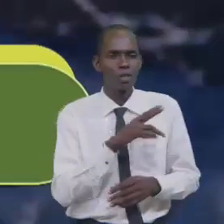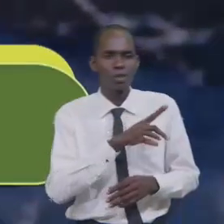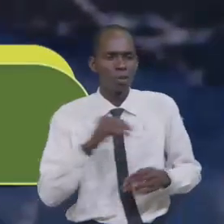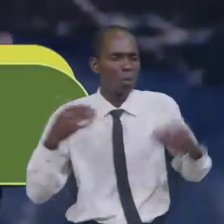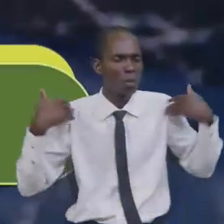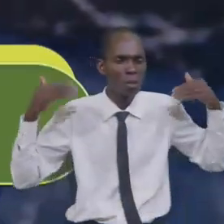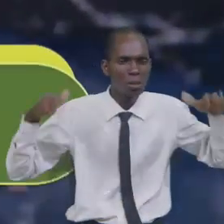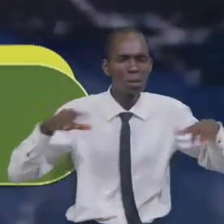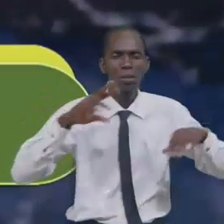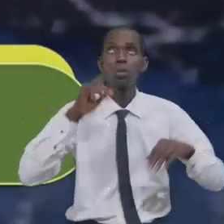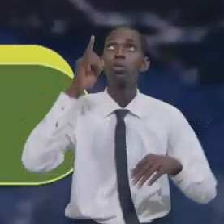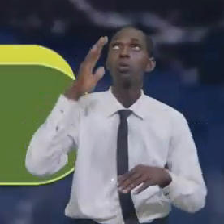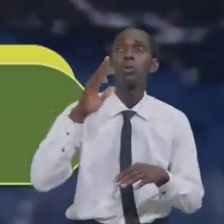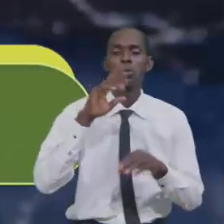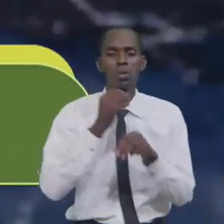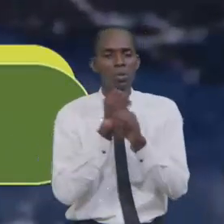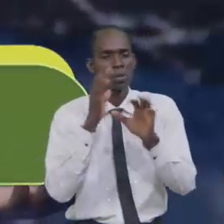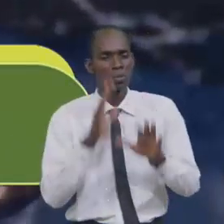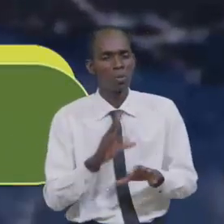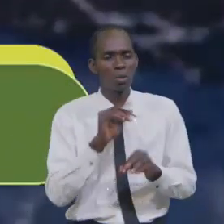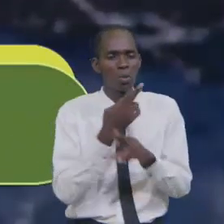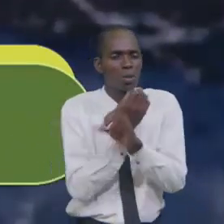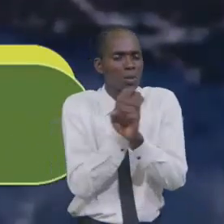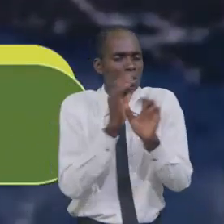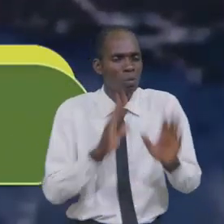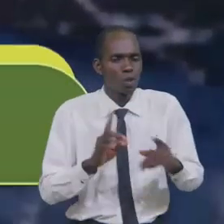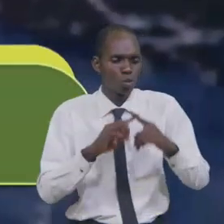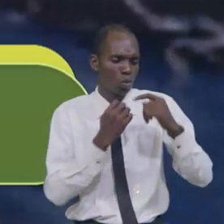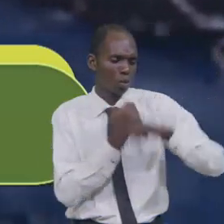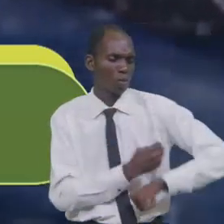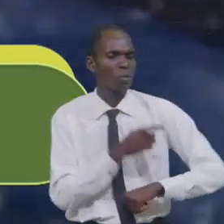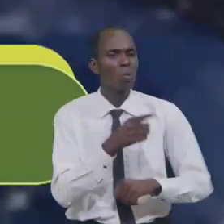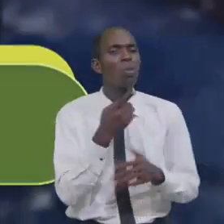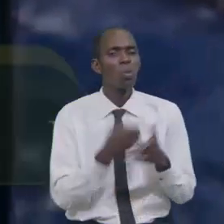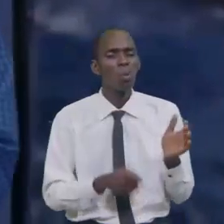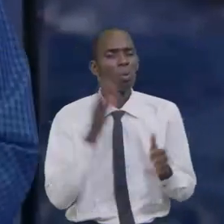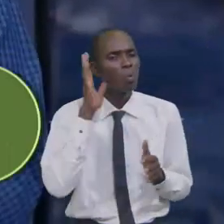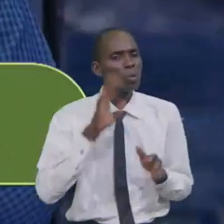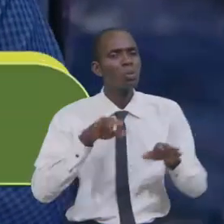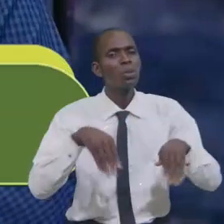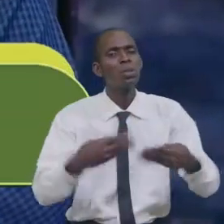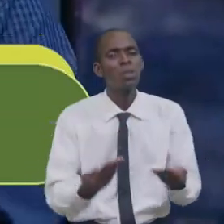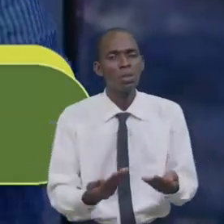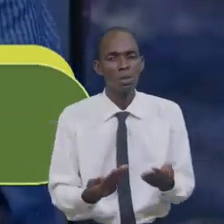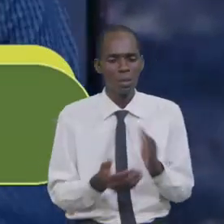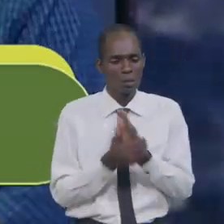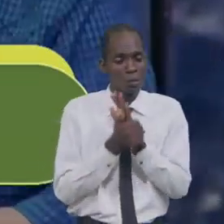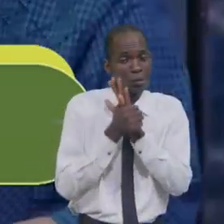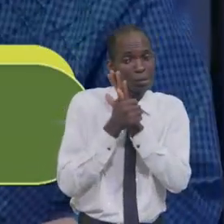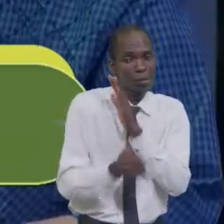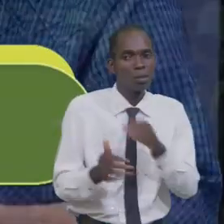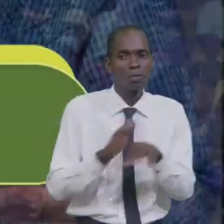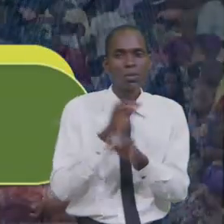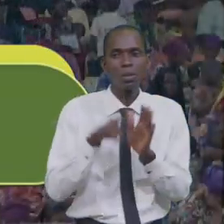no savior, no redeemer to defend you. Where will you be? Skillfulness without a shelter.